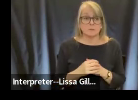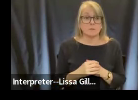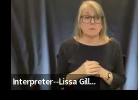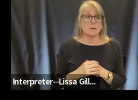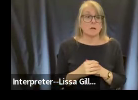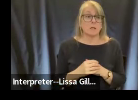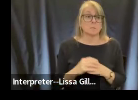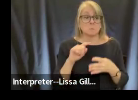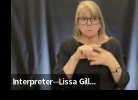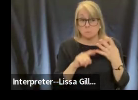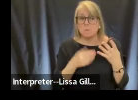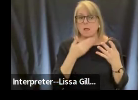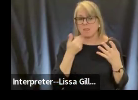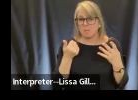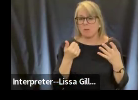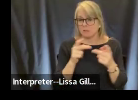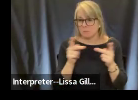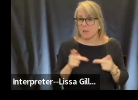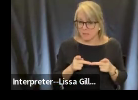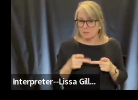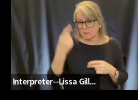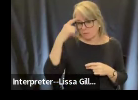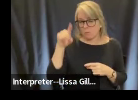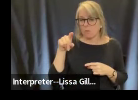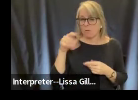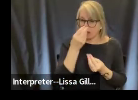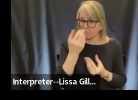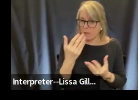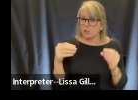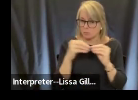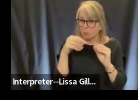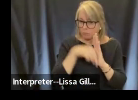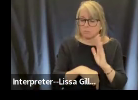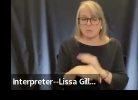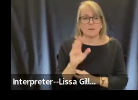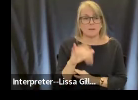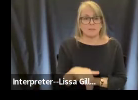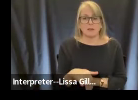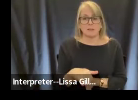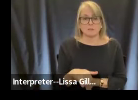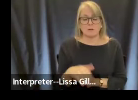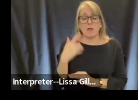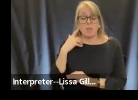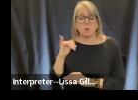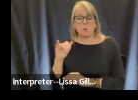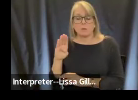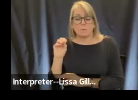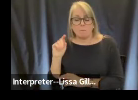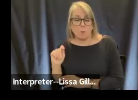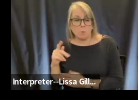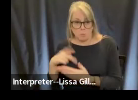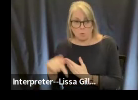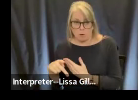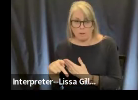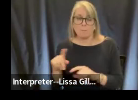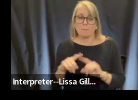of the best places to get information. Again, this is from the Golden Boot program, but